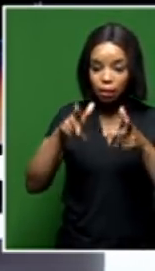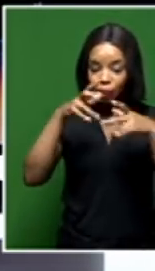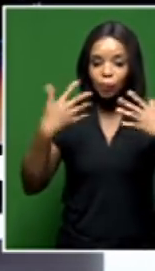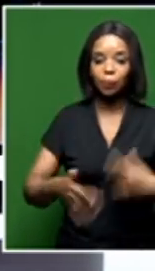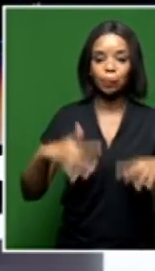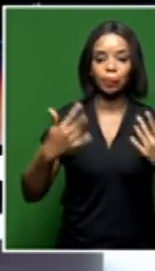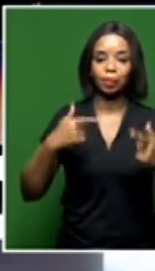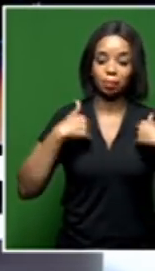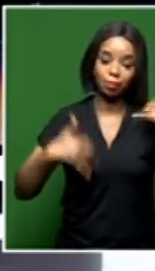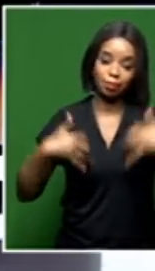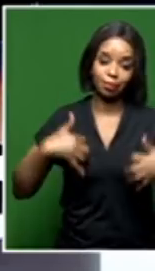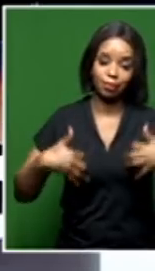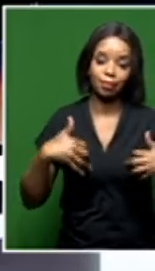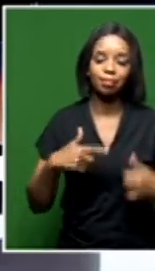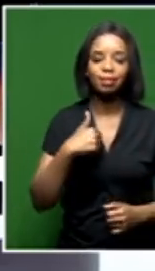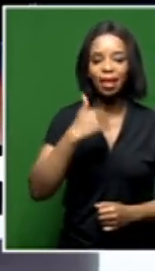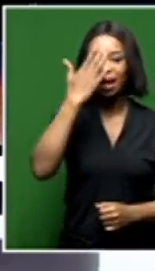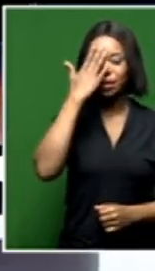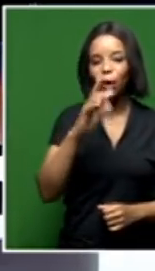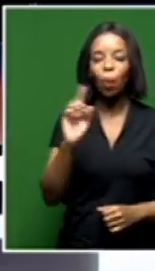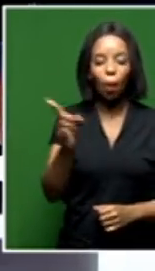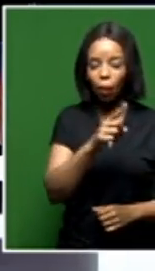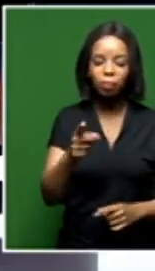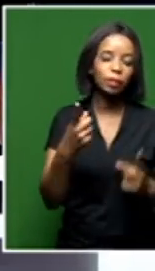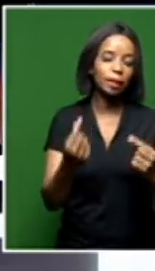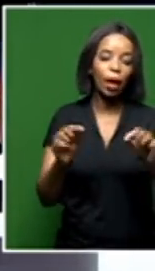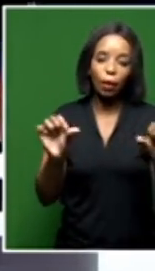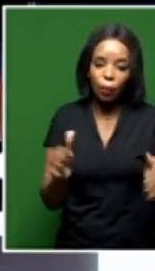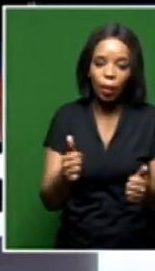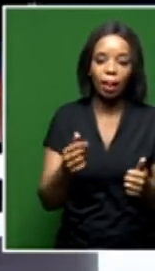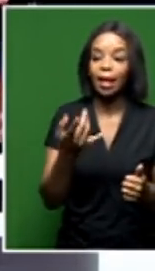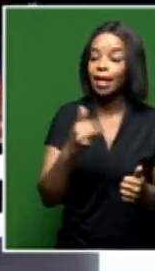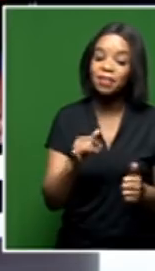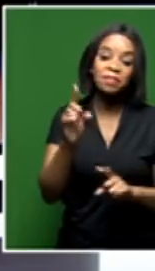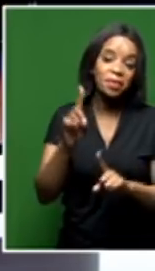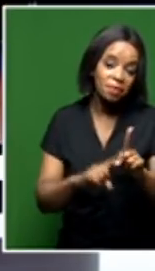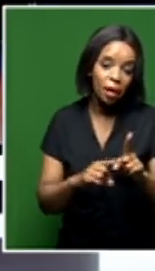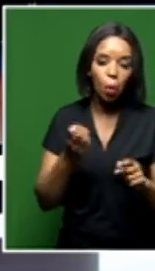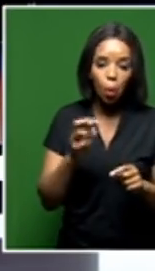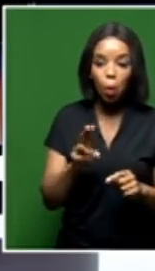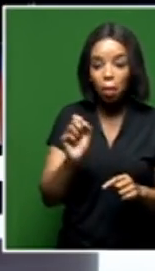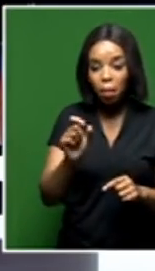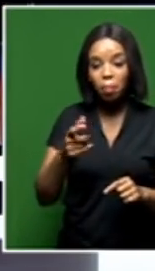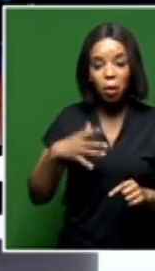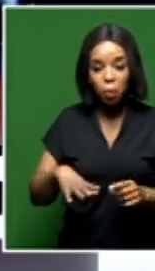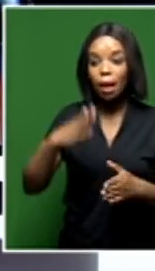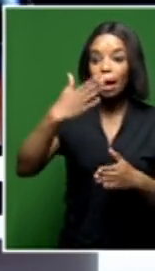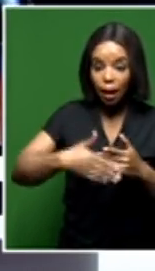for them. Yeah. My nephew wrote, he did well. So all of you, I well done. And if you didn't do as well as you wanted to, don't worry, it's